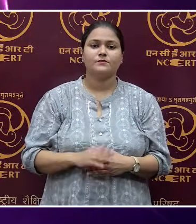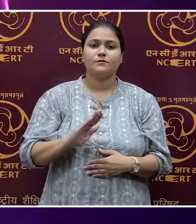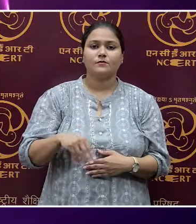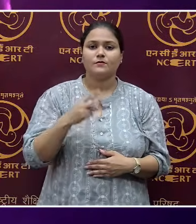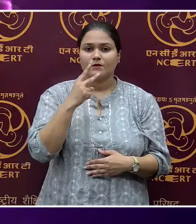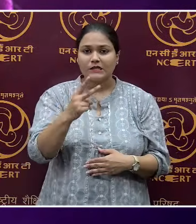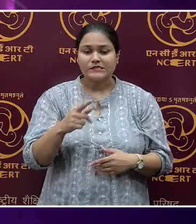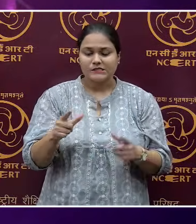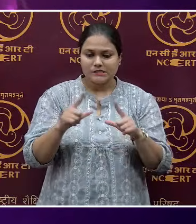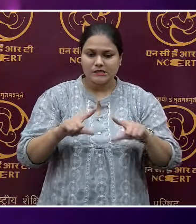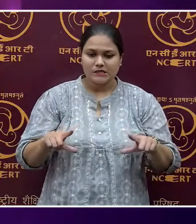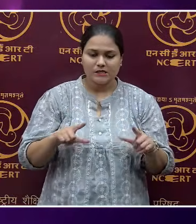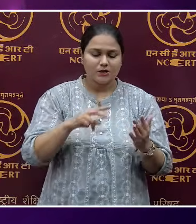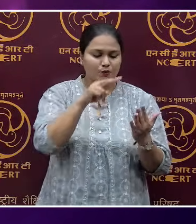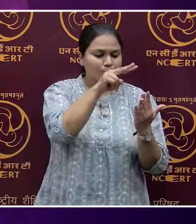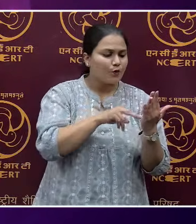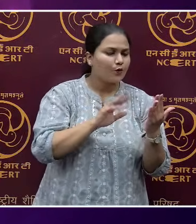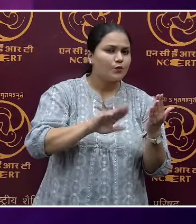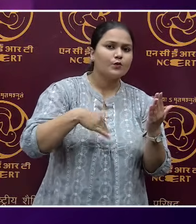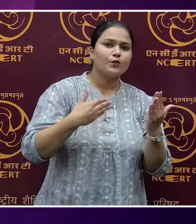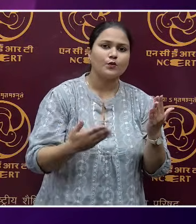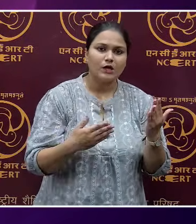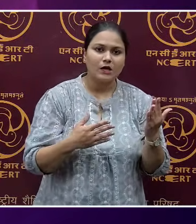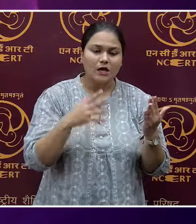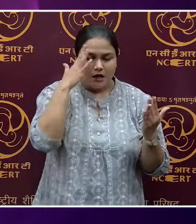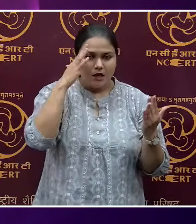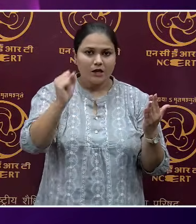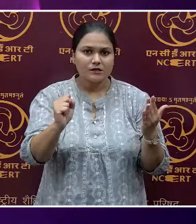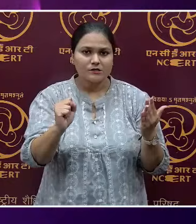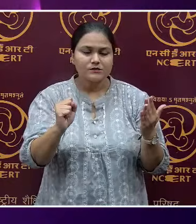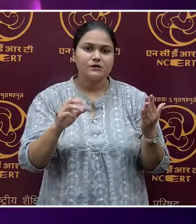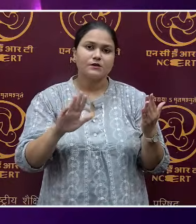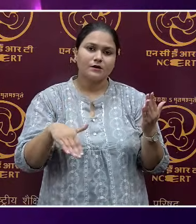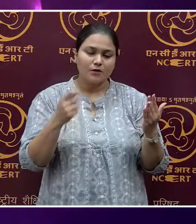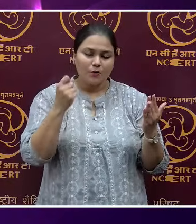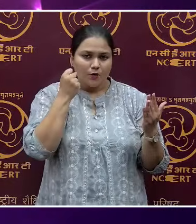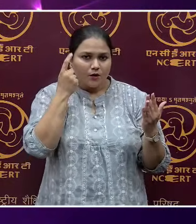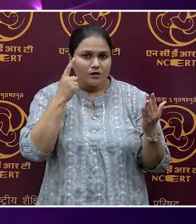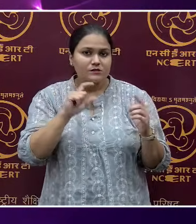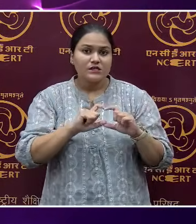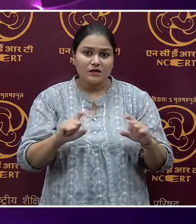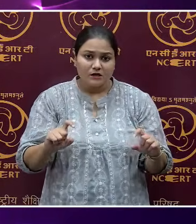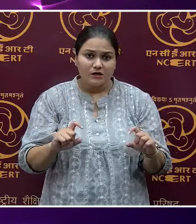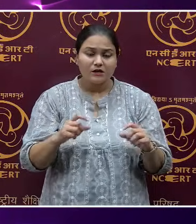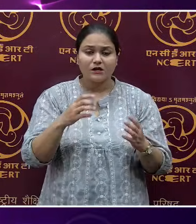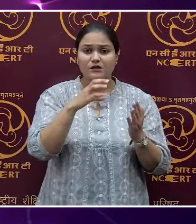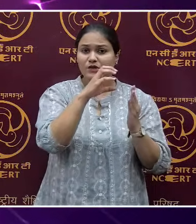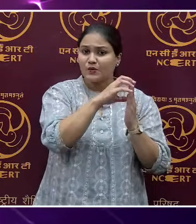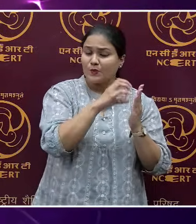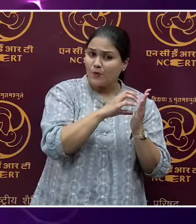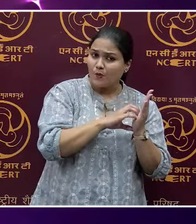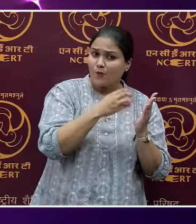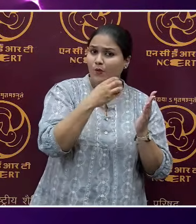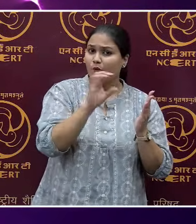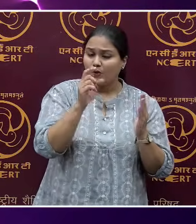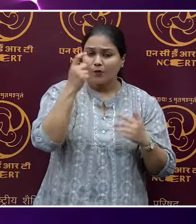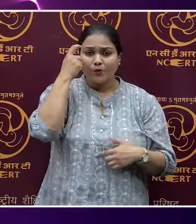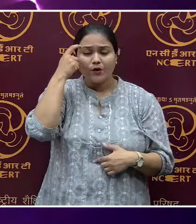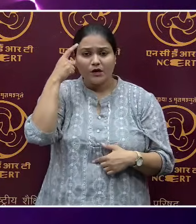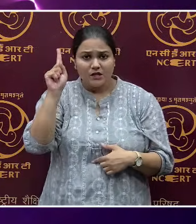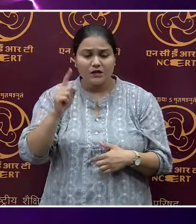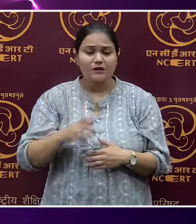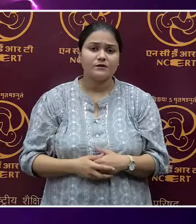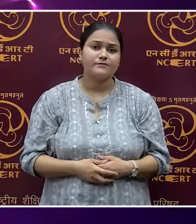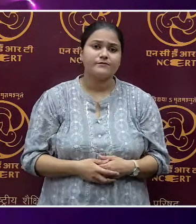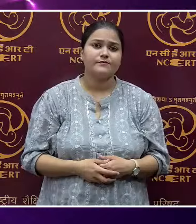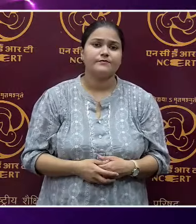see the learning outcomes, what we are getting. Like it enables the learner to understand the if-else selection statement to execute different blocks